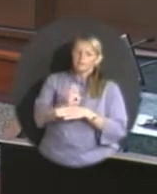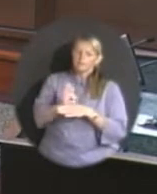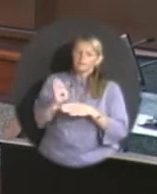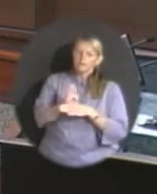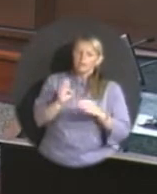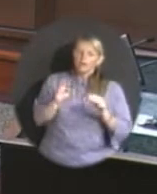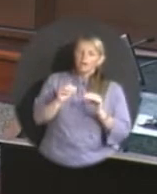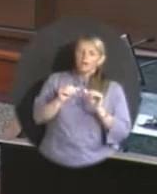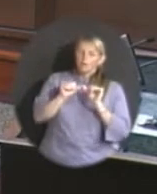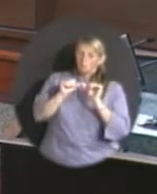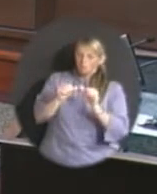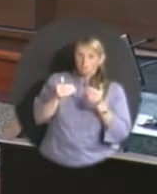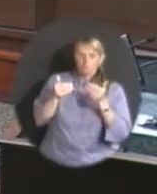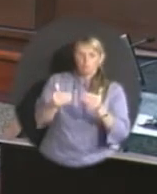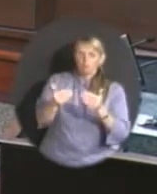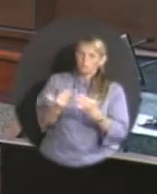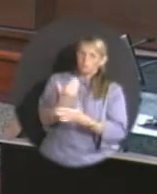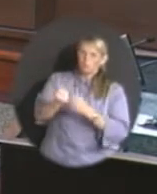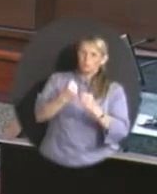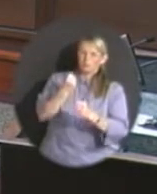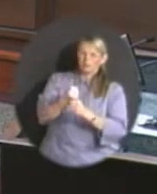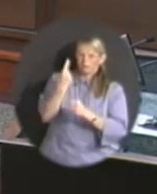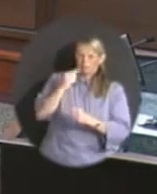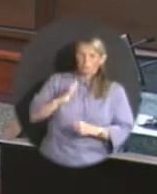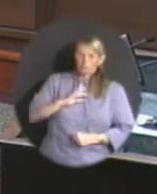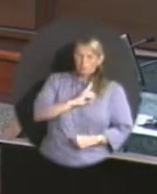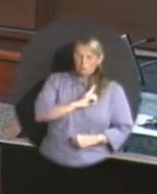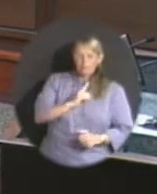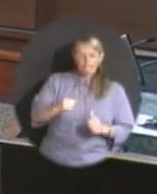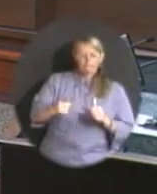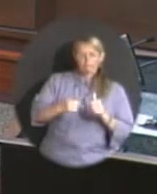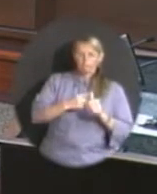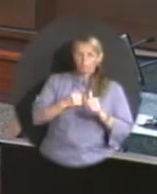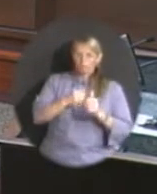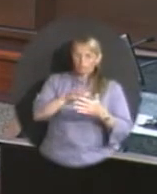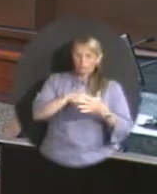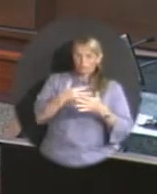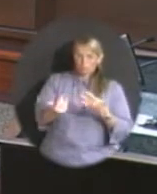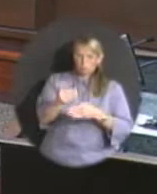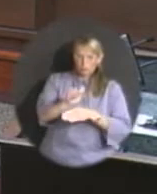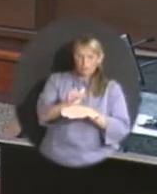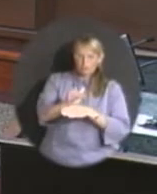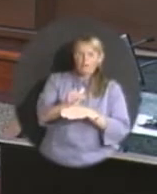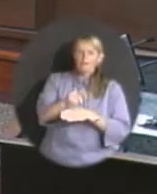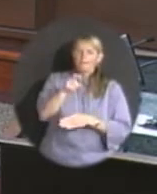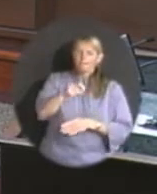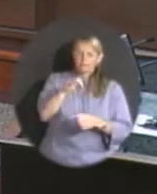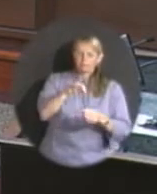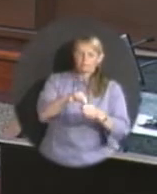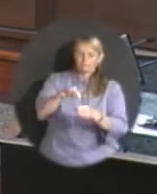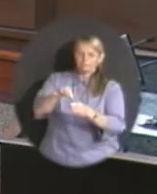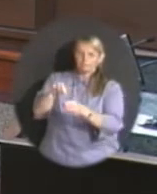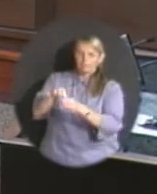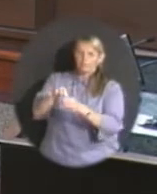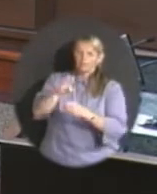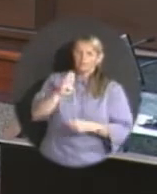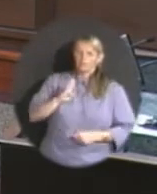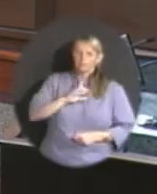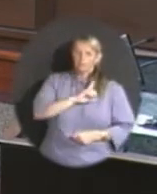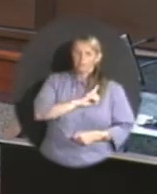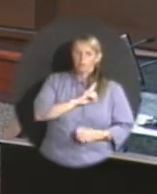new year for the board. First thing on our agenda this evening would be the election of the board officers for